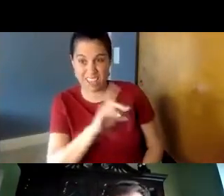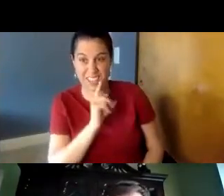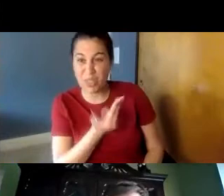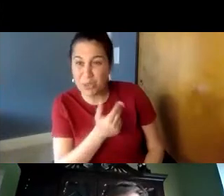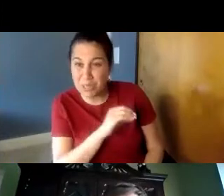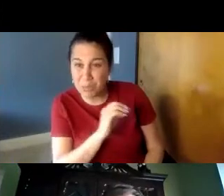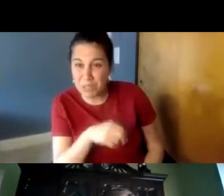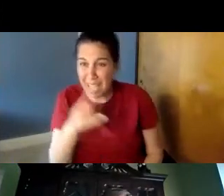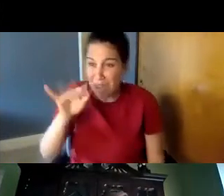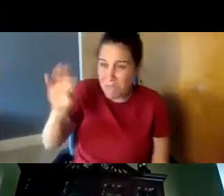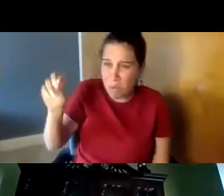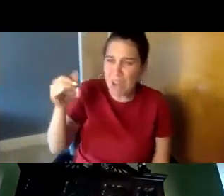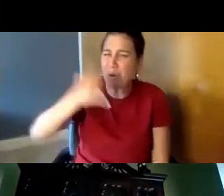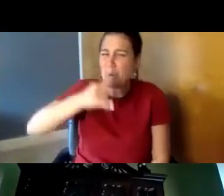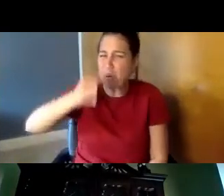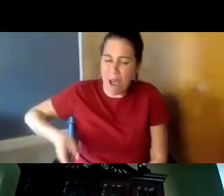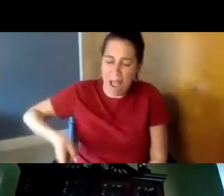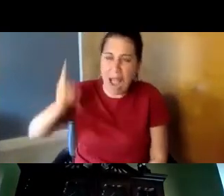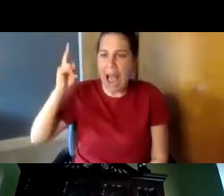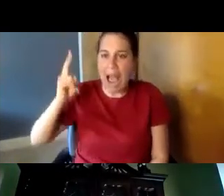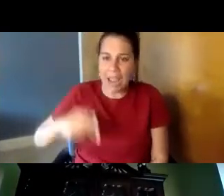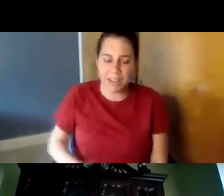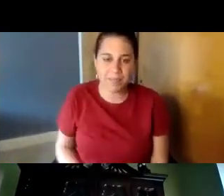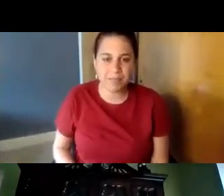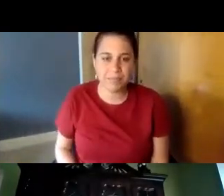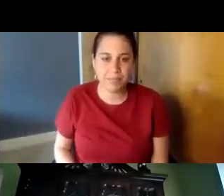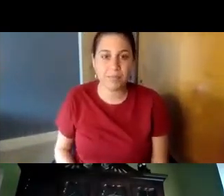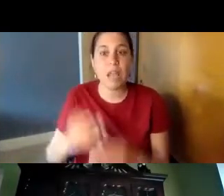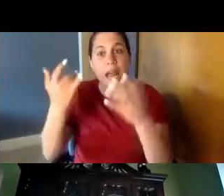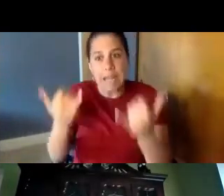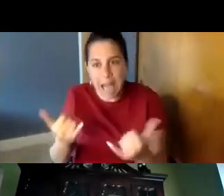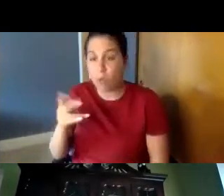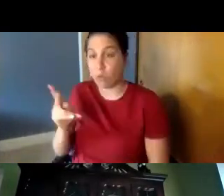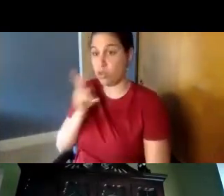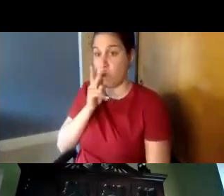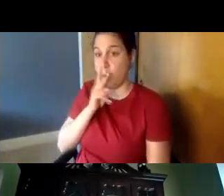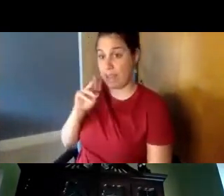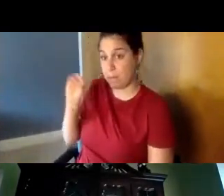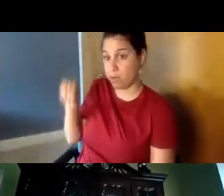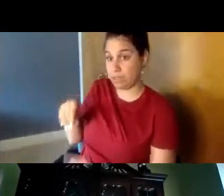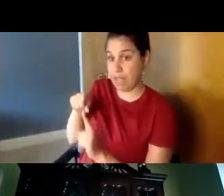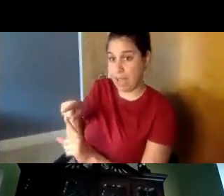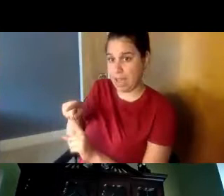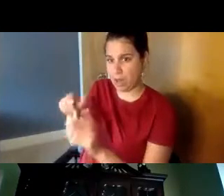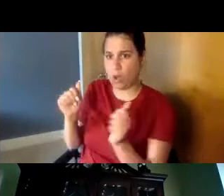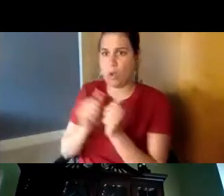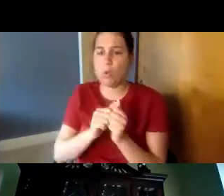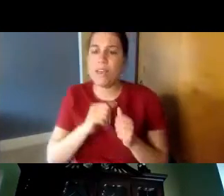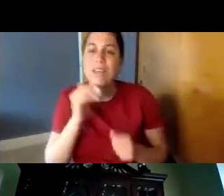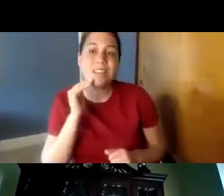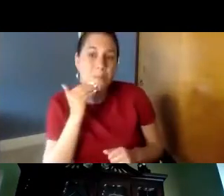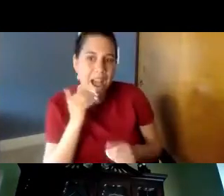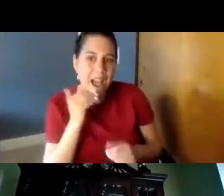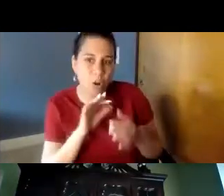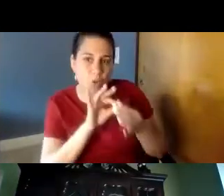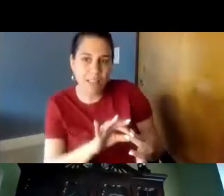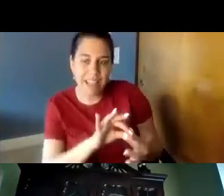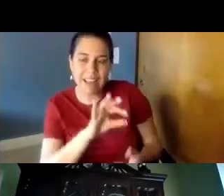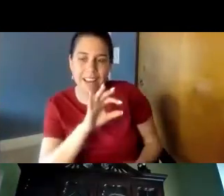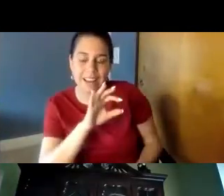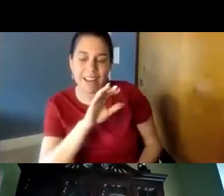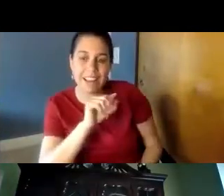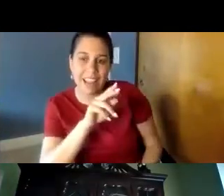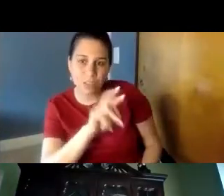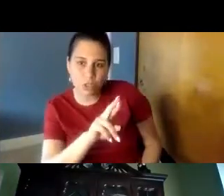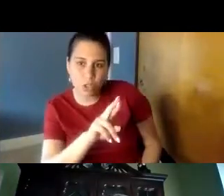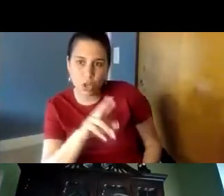And then you can overlap rates of smoking with rates of tobacco-related cancers. So here in this map,